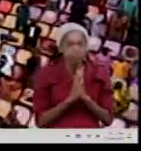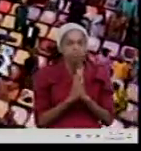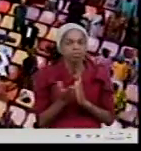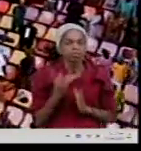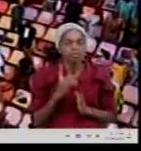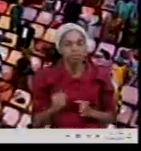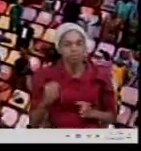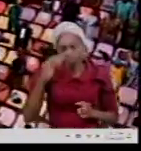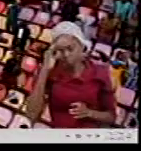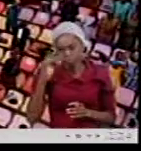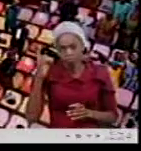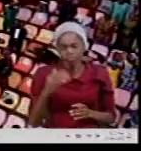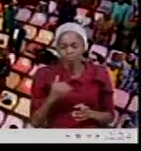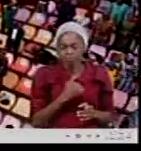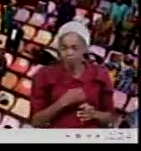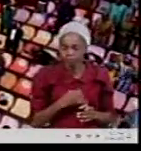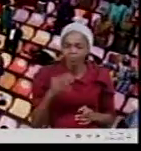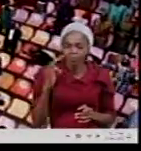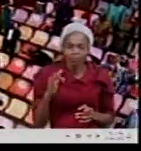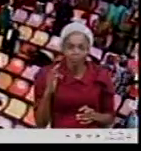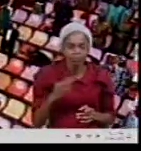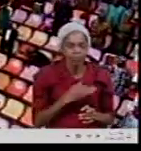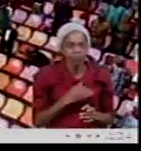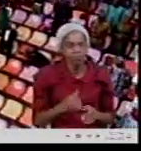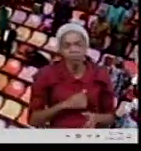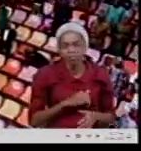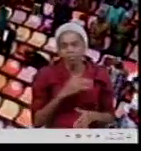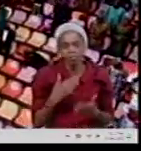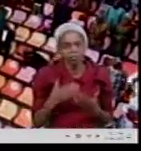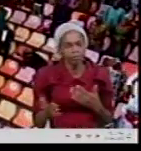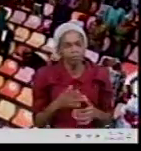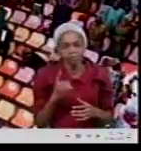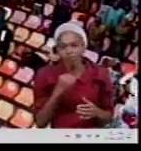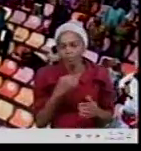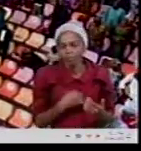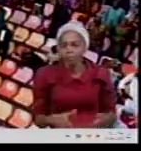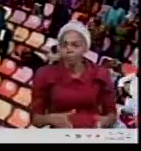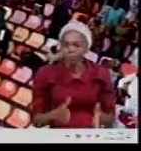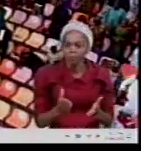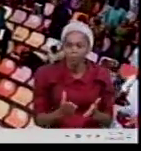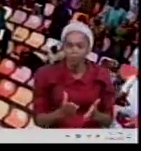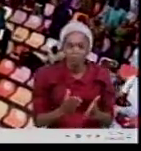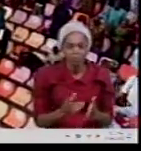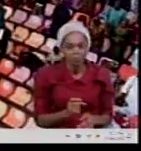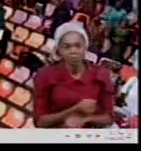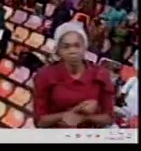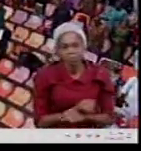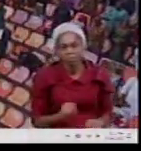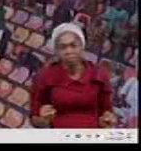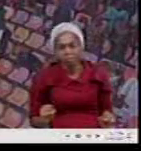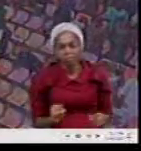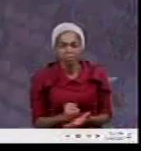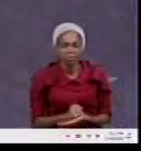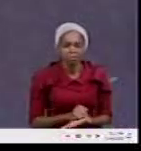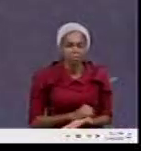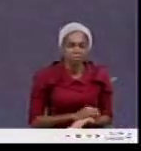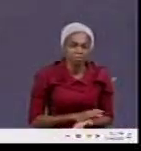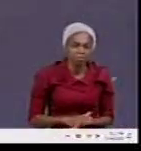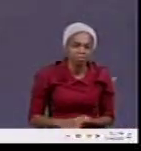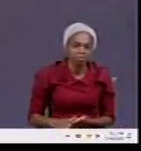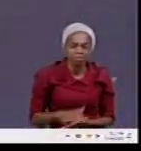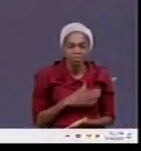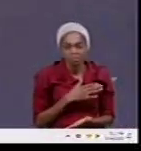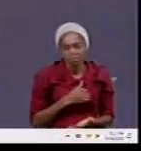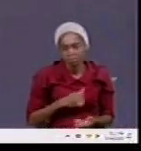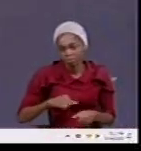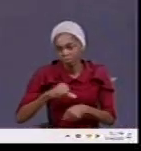salvation, sanctification, anointing and power for service, strength, wisdom, to